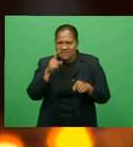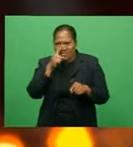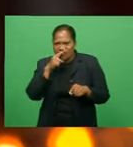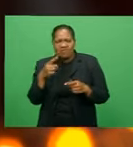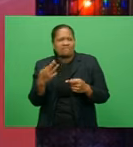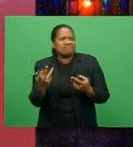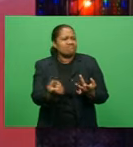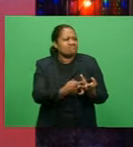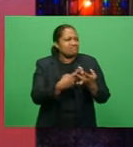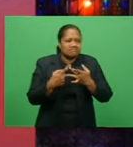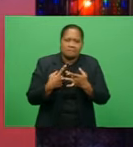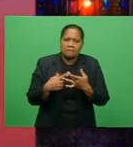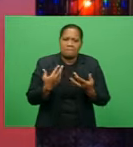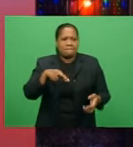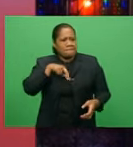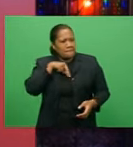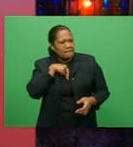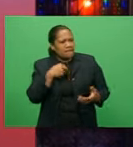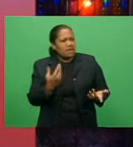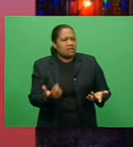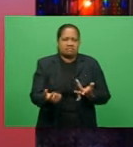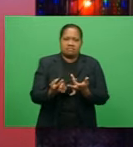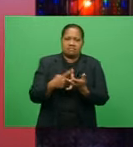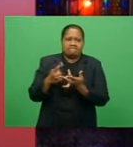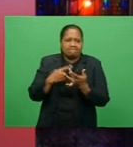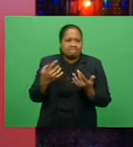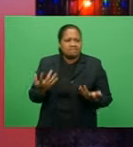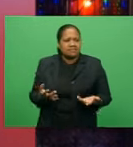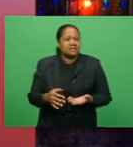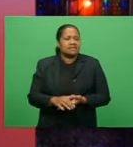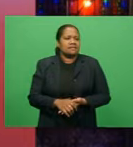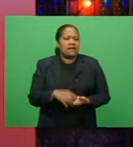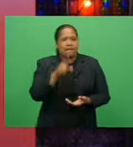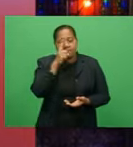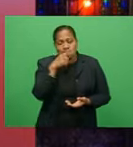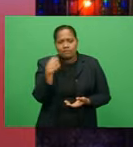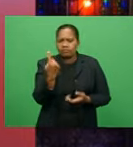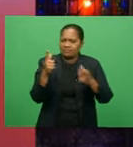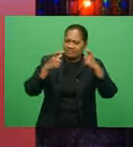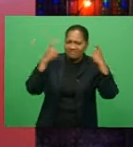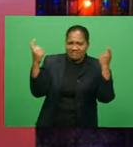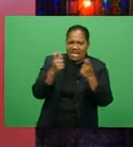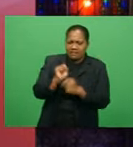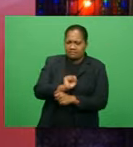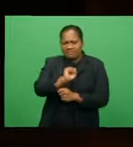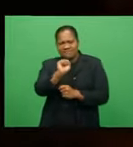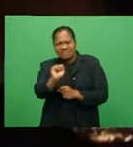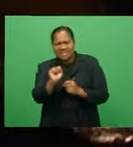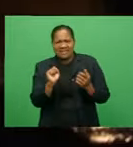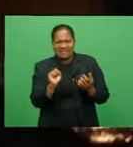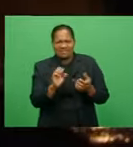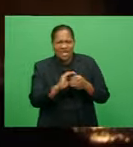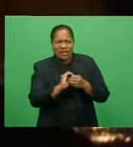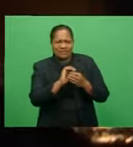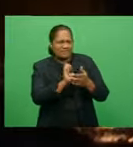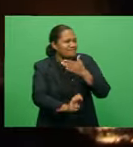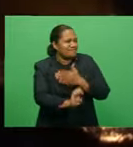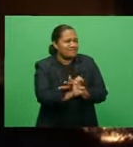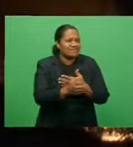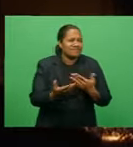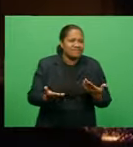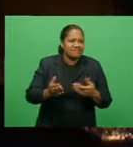other religions and other people celebrating their functions. Prasad says he